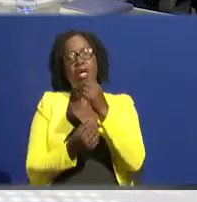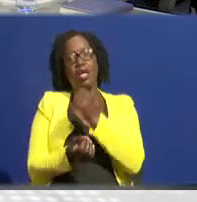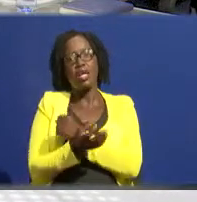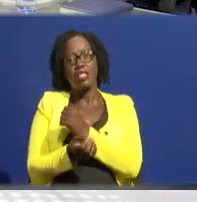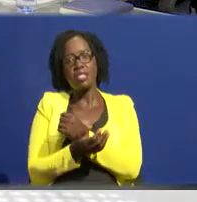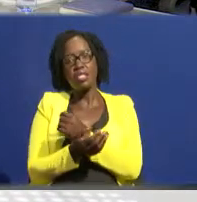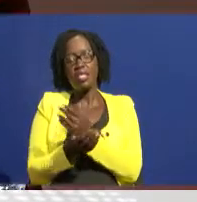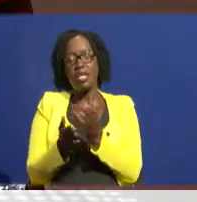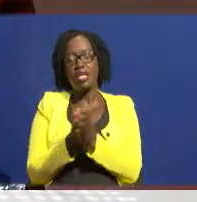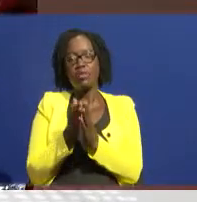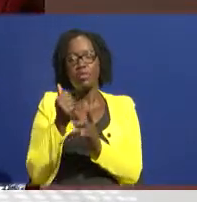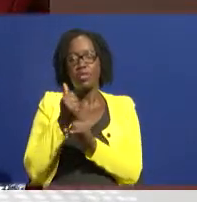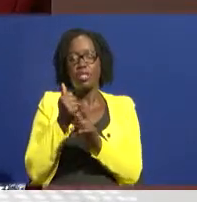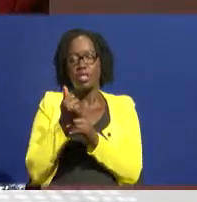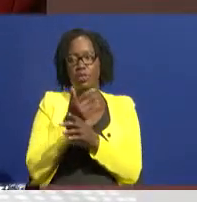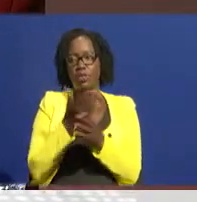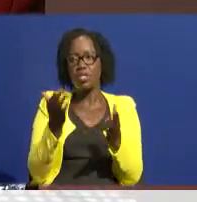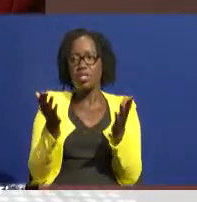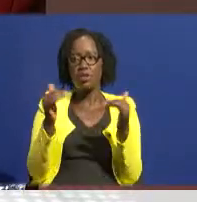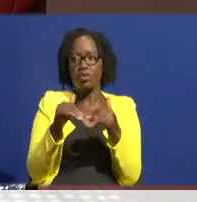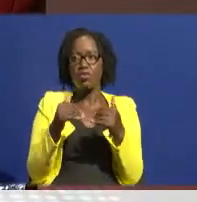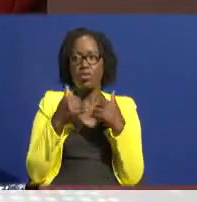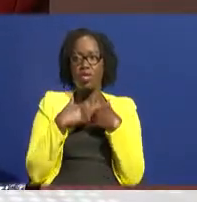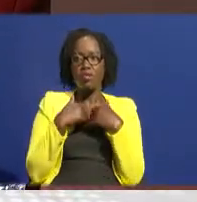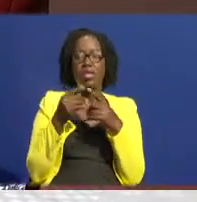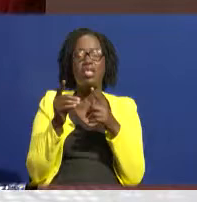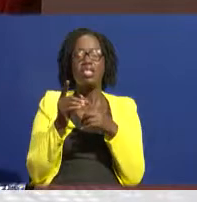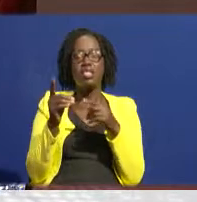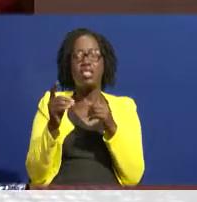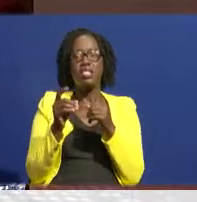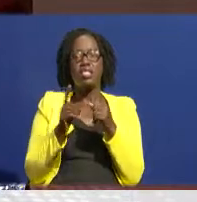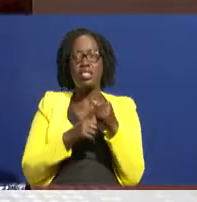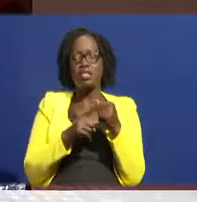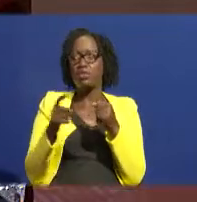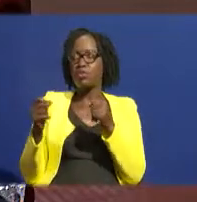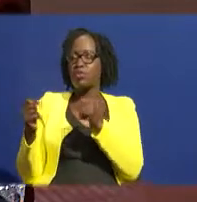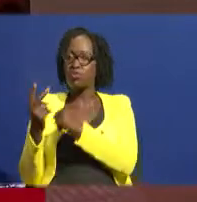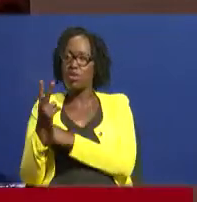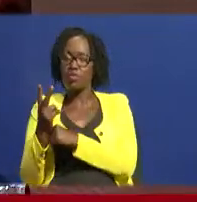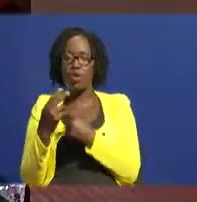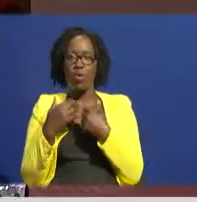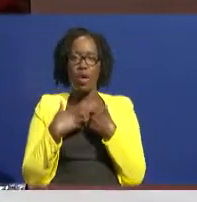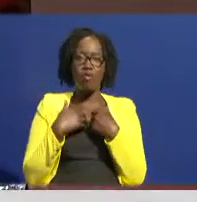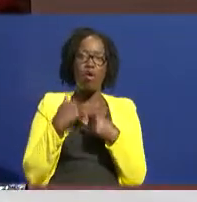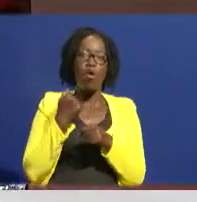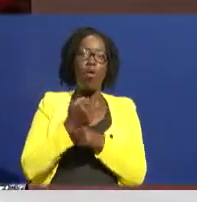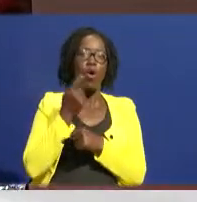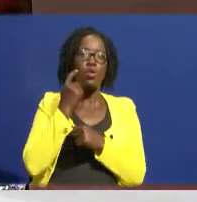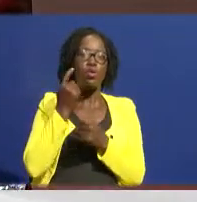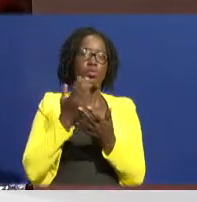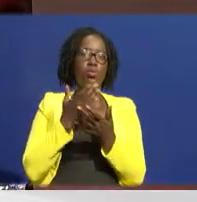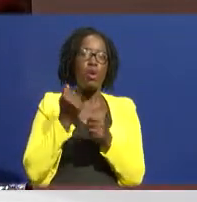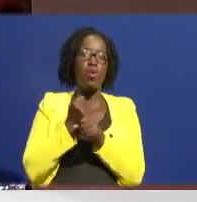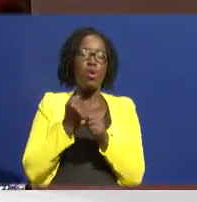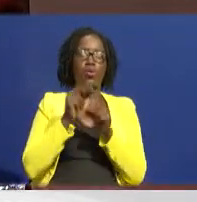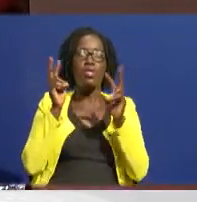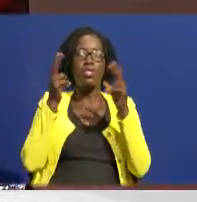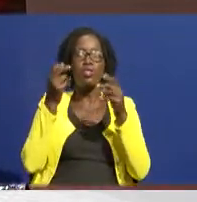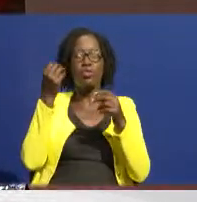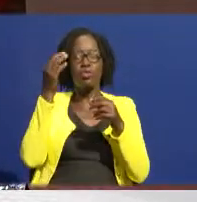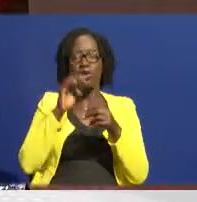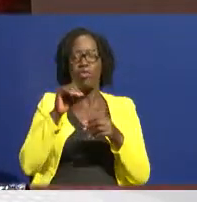such issues. Even in that convention that they're having on 6 to 12, we shall having workshops where we are dealing with the issues of